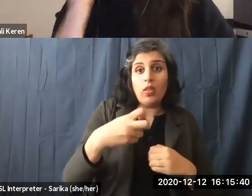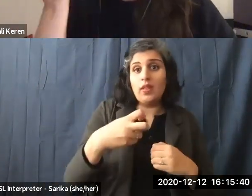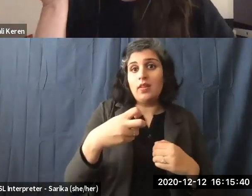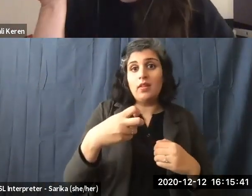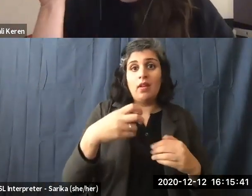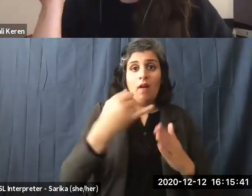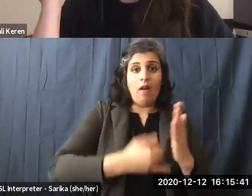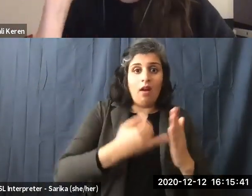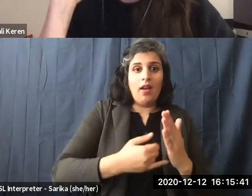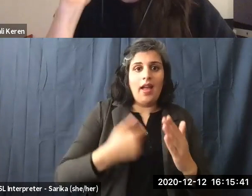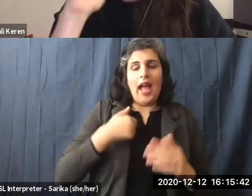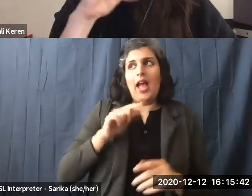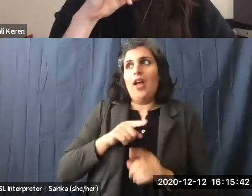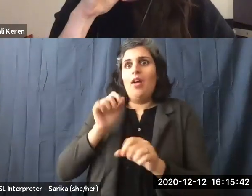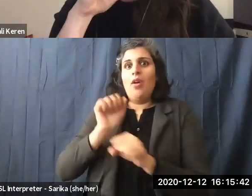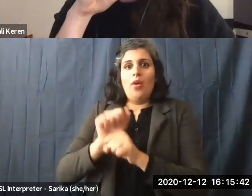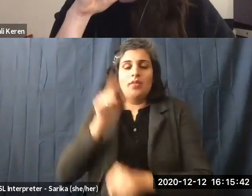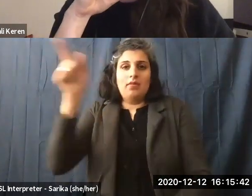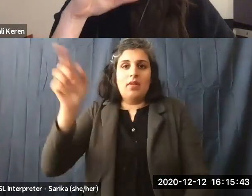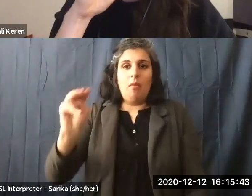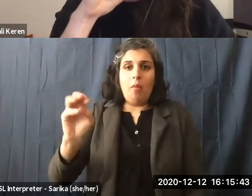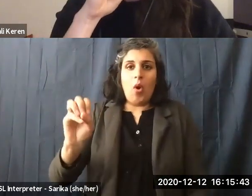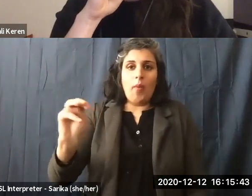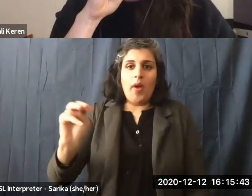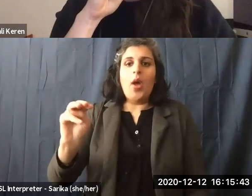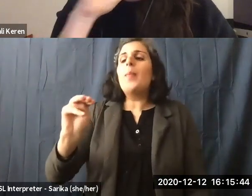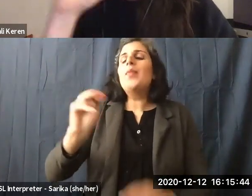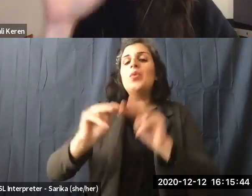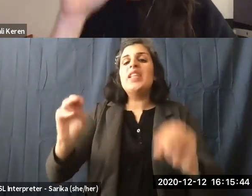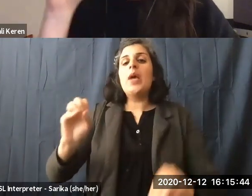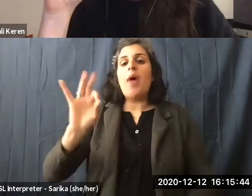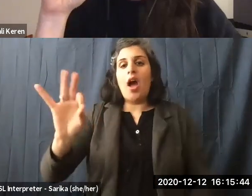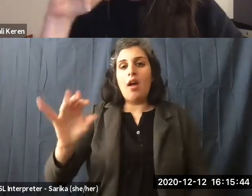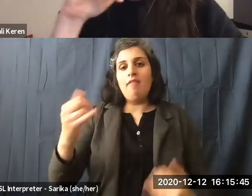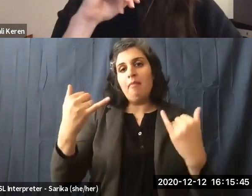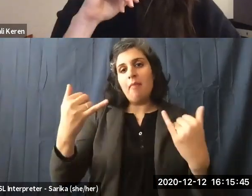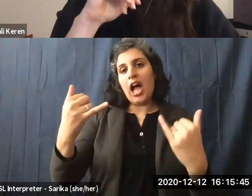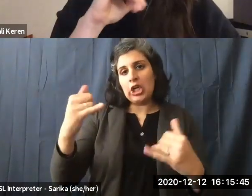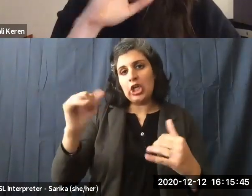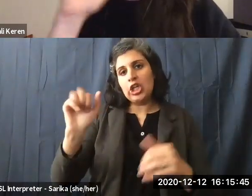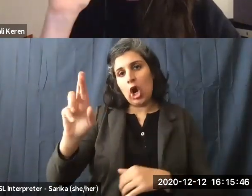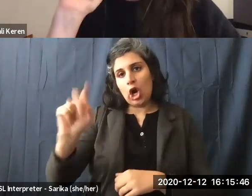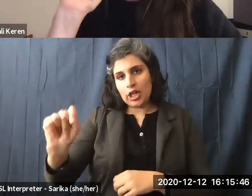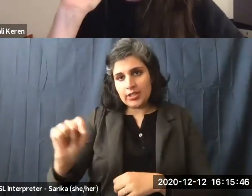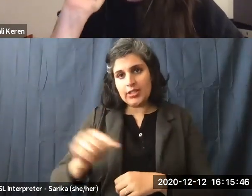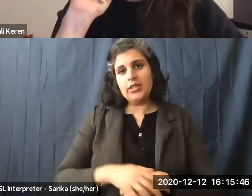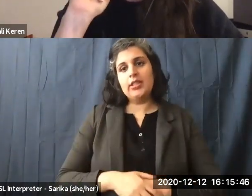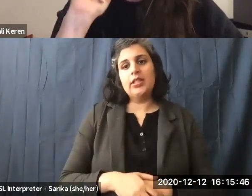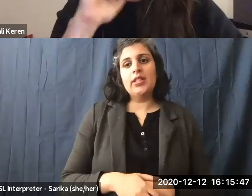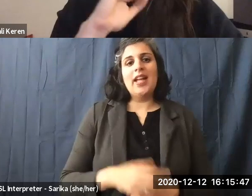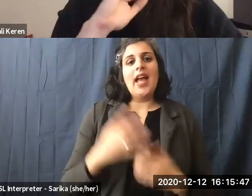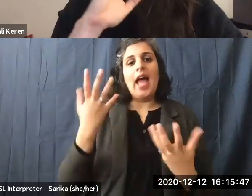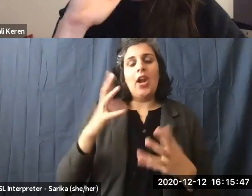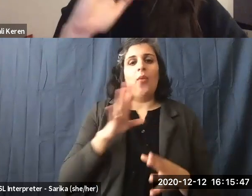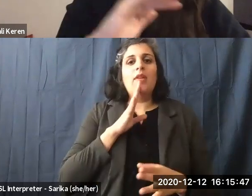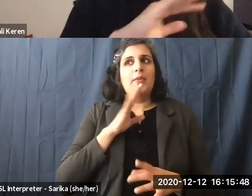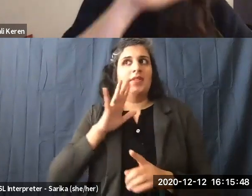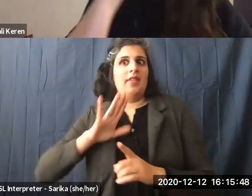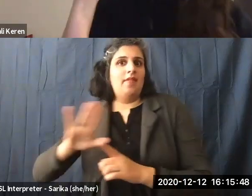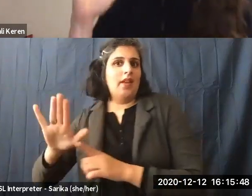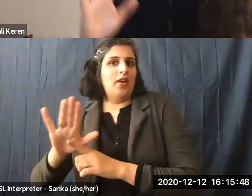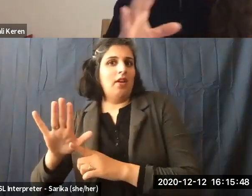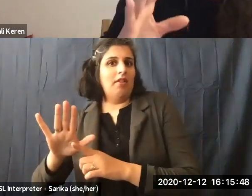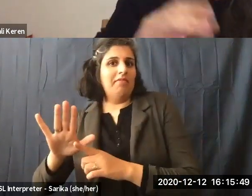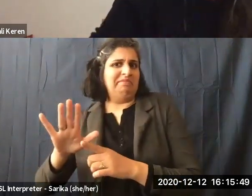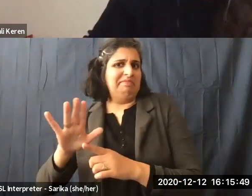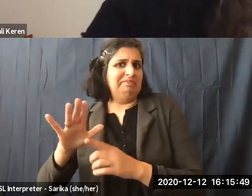in terms of modern art collections, they have, I'm not as, you know, I don't want to speak to their collection, because I don't know it